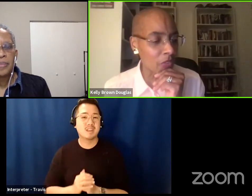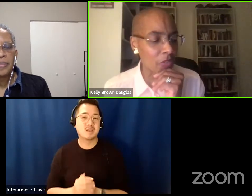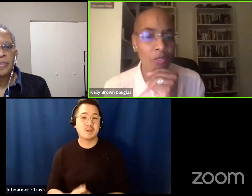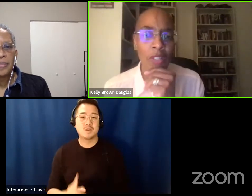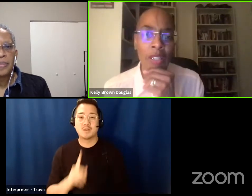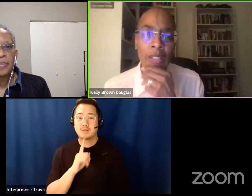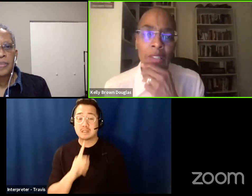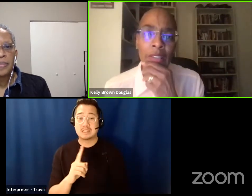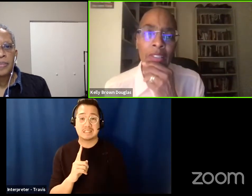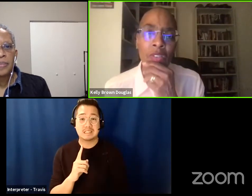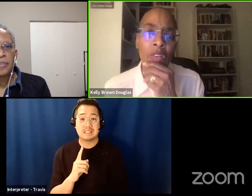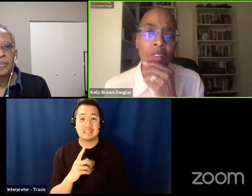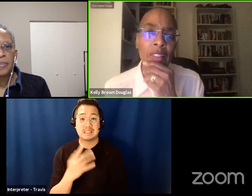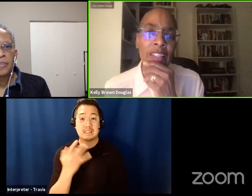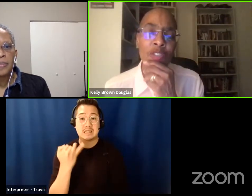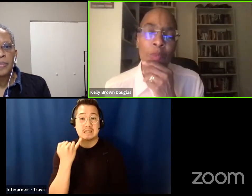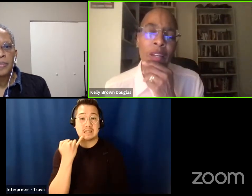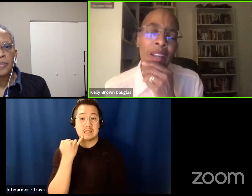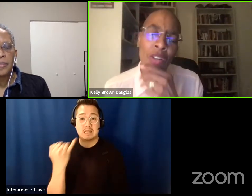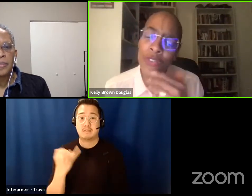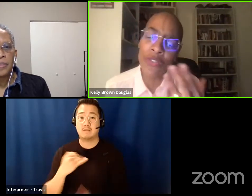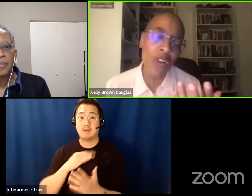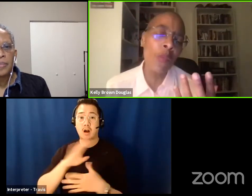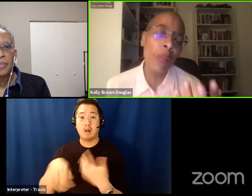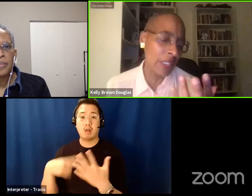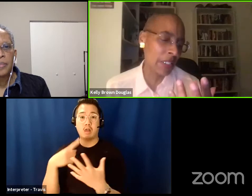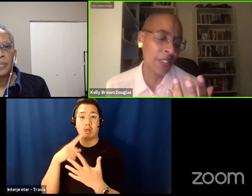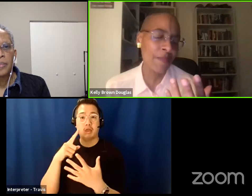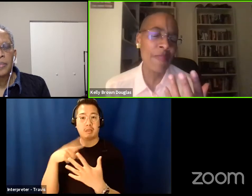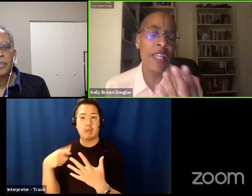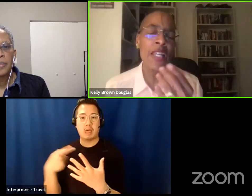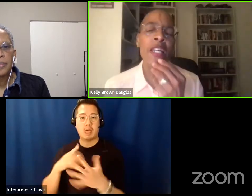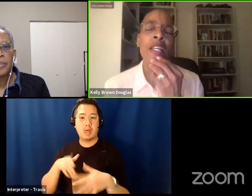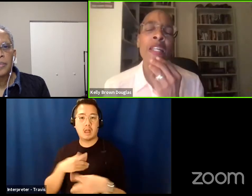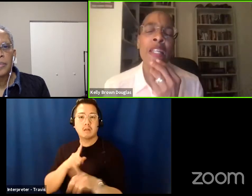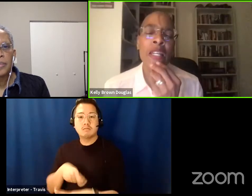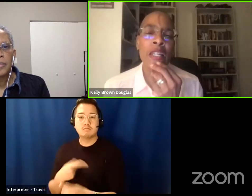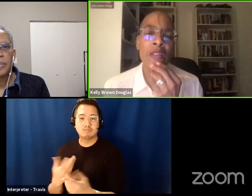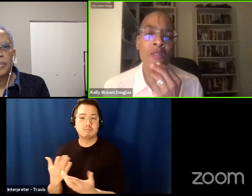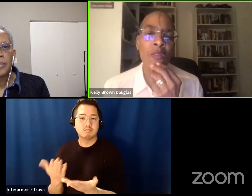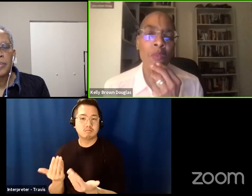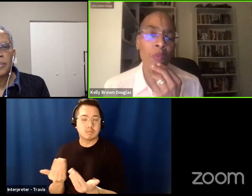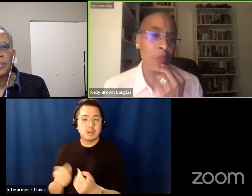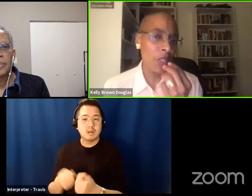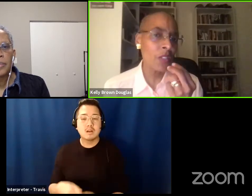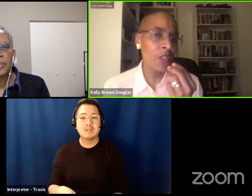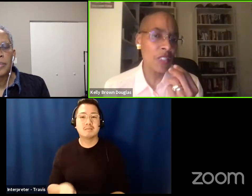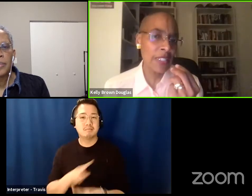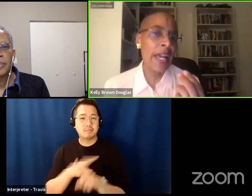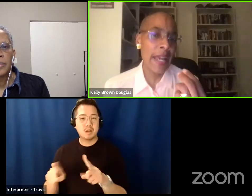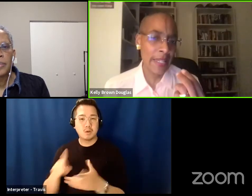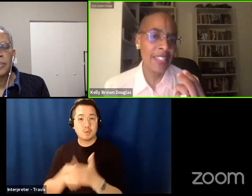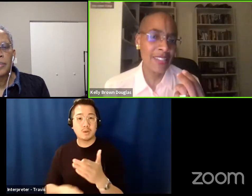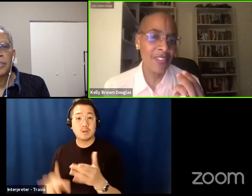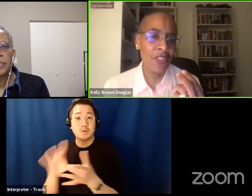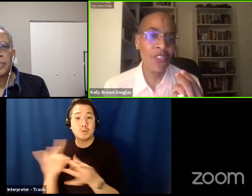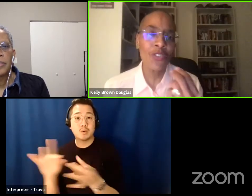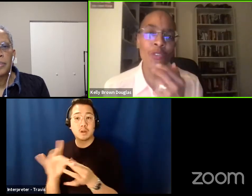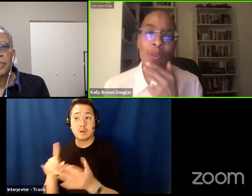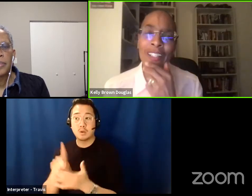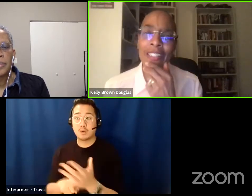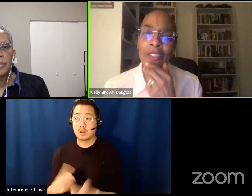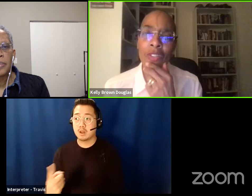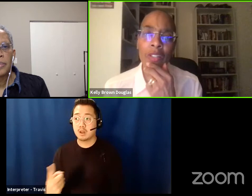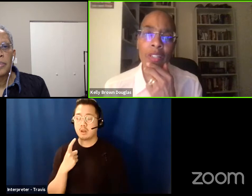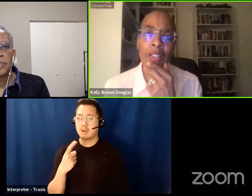I don't get to all the things, but I heard so much in what you've just asked.